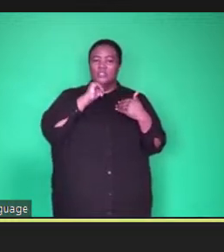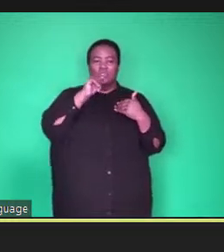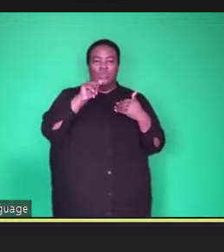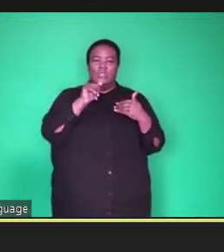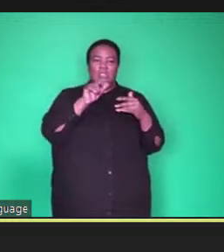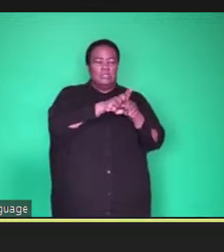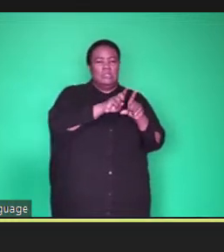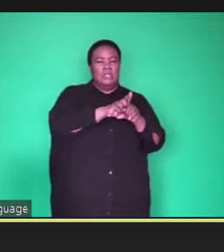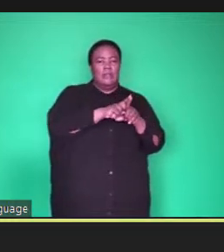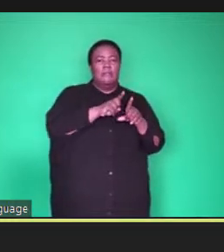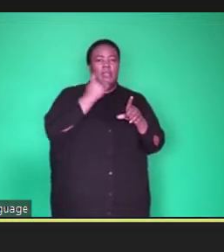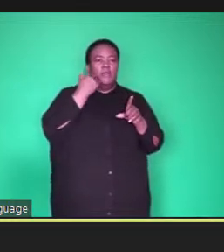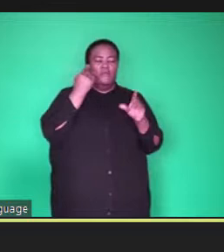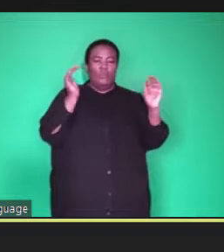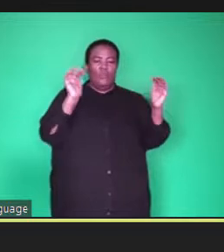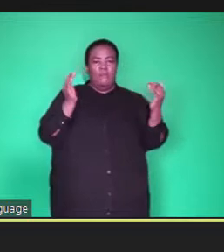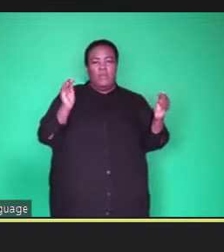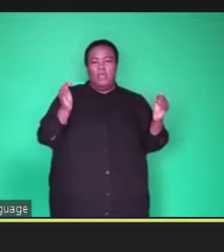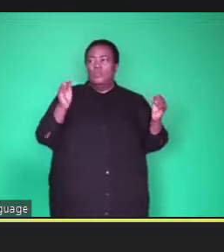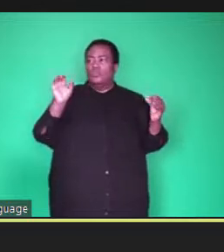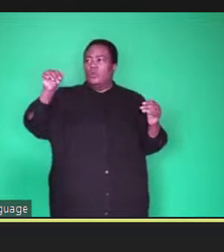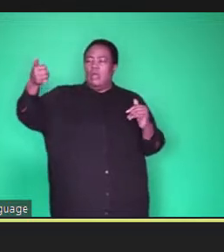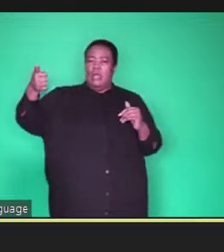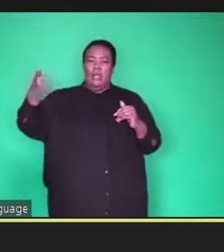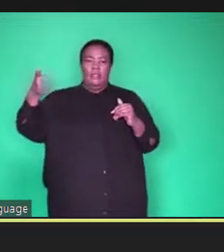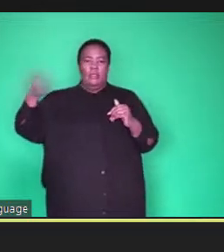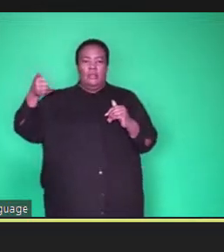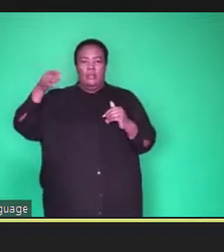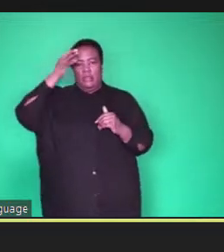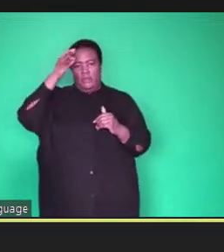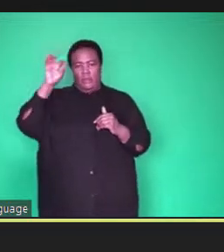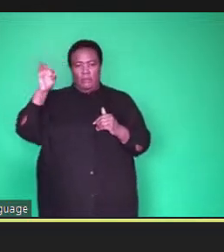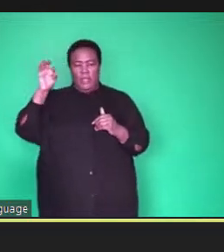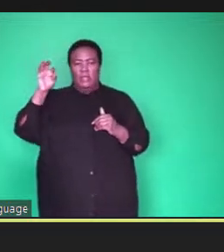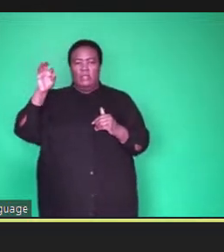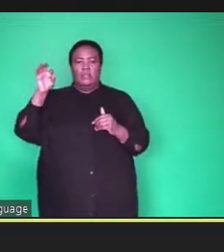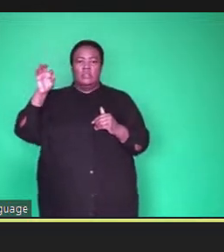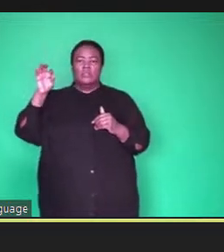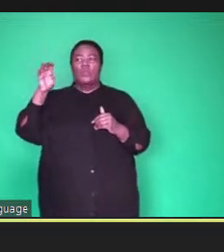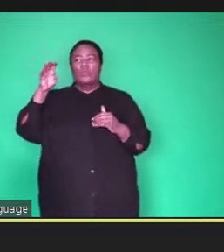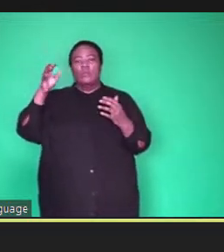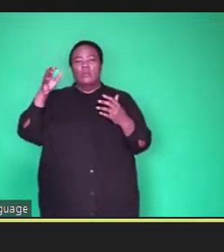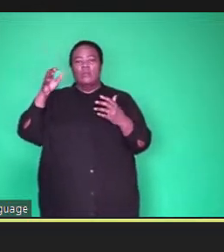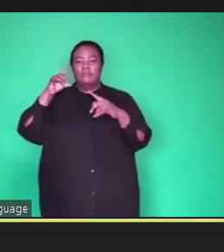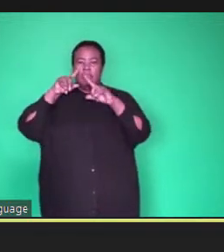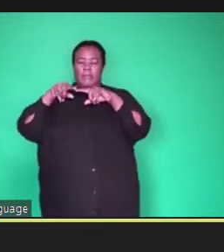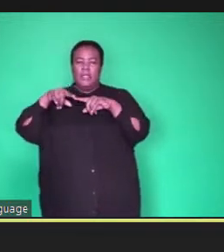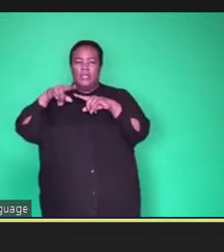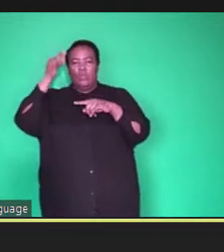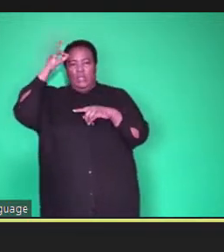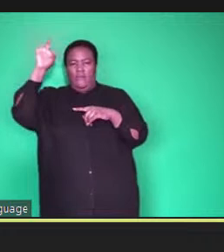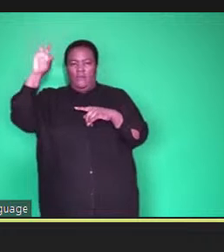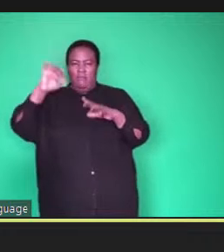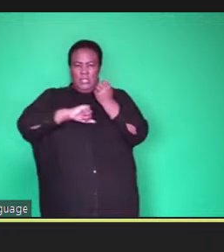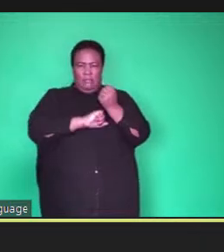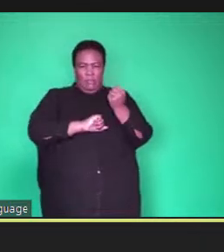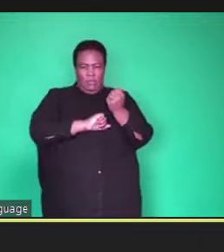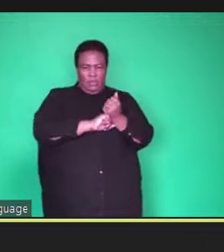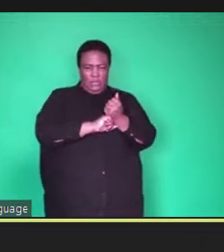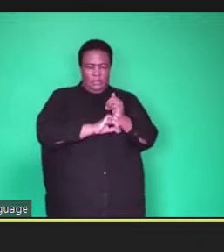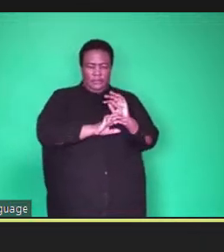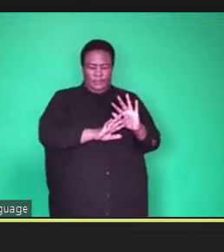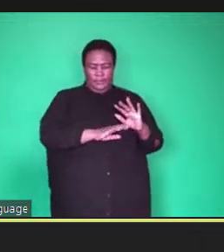state, the quantums of state support. Now I'm moving us to National